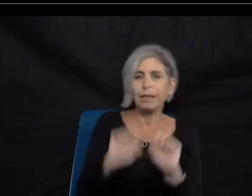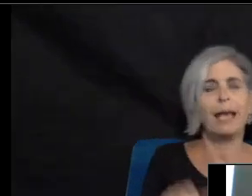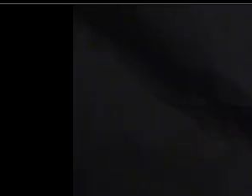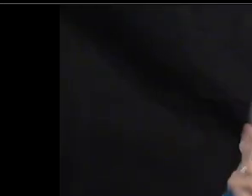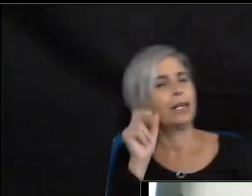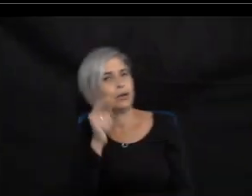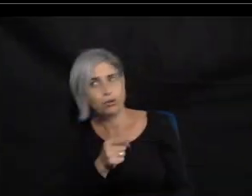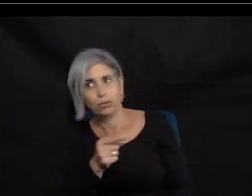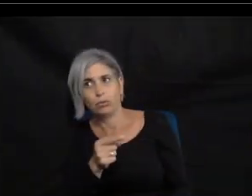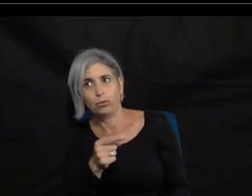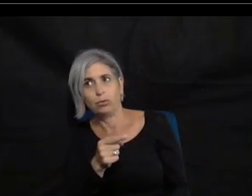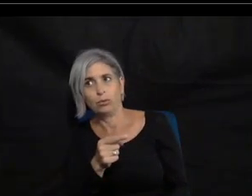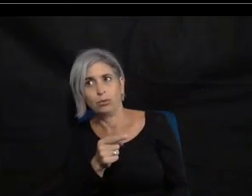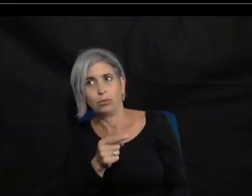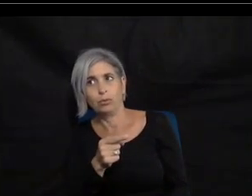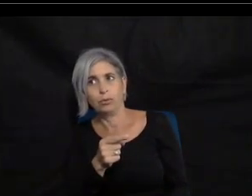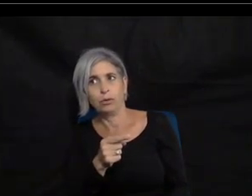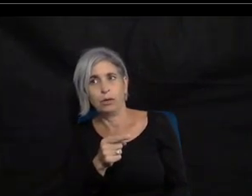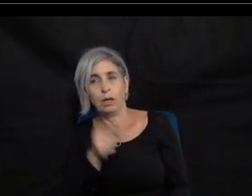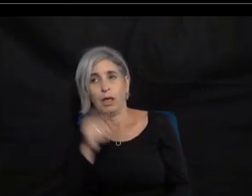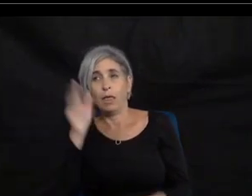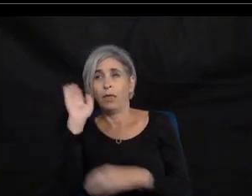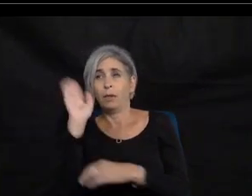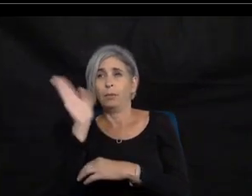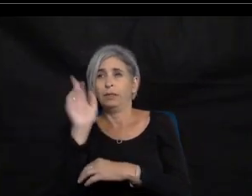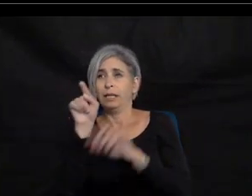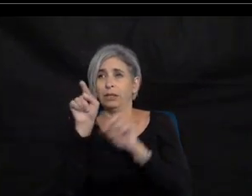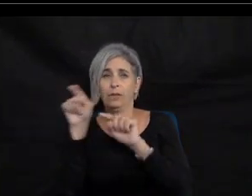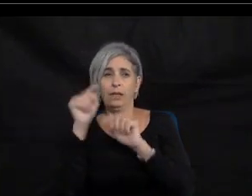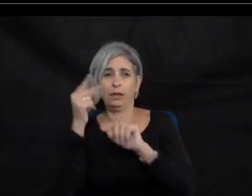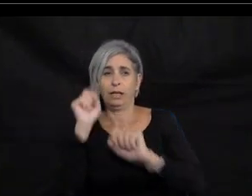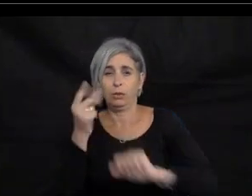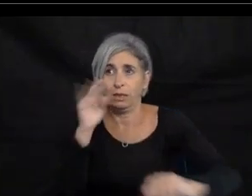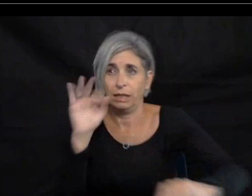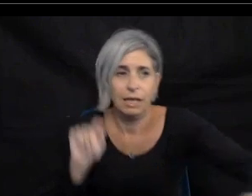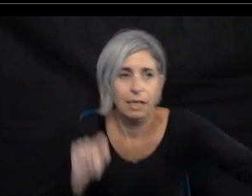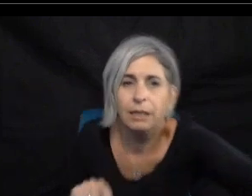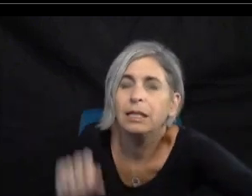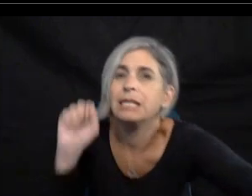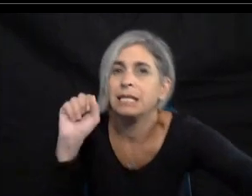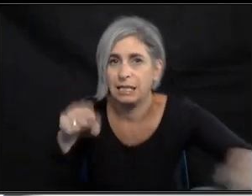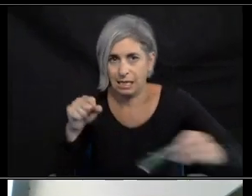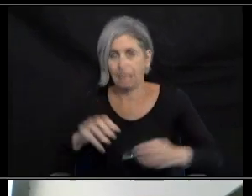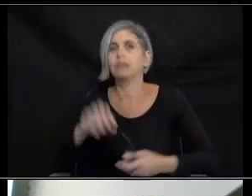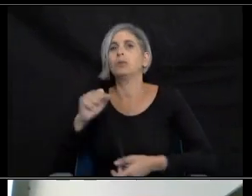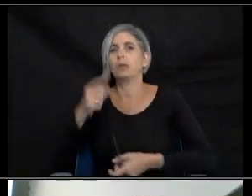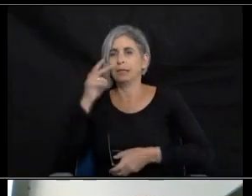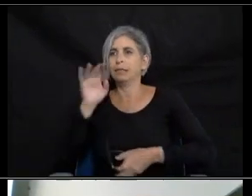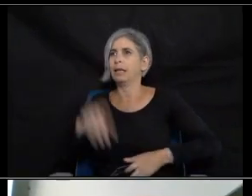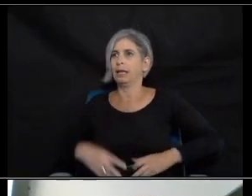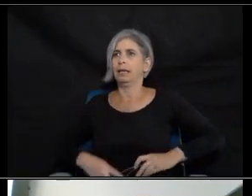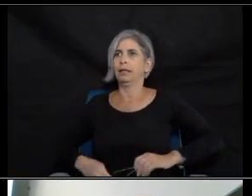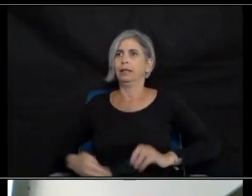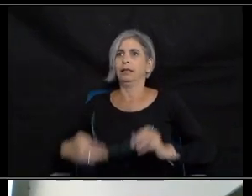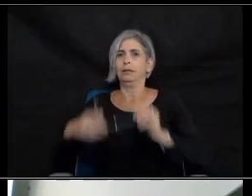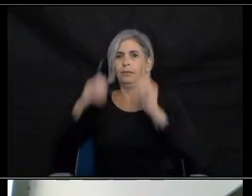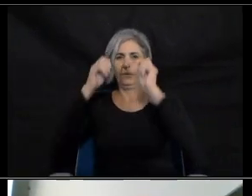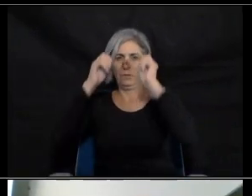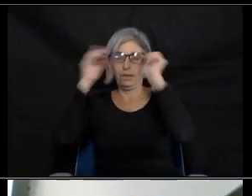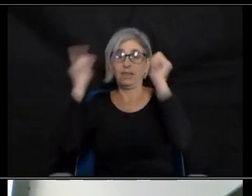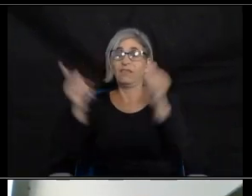Okay. Is the presentation being seen? It is currently being seen. You're on the first